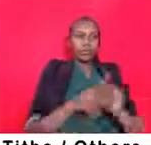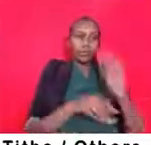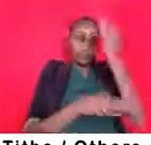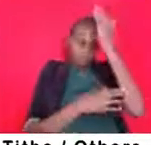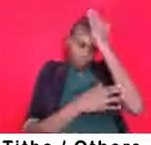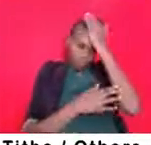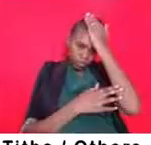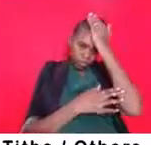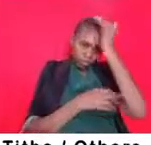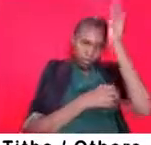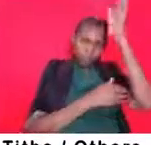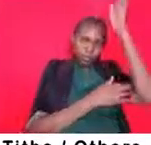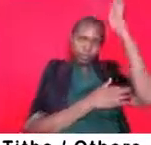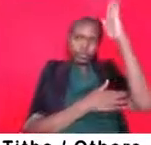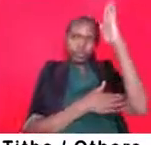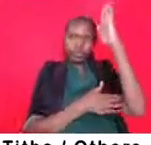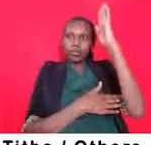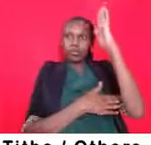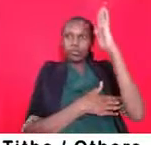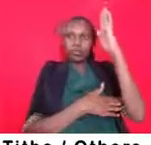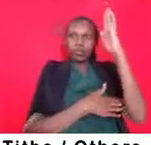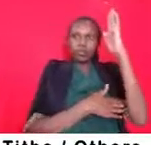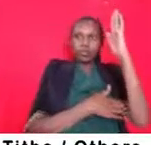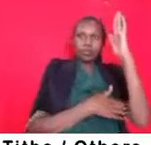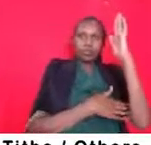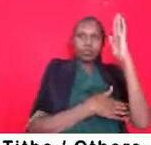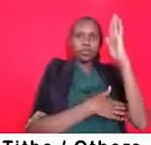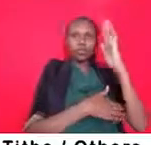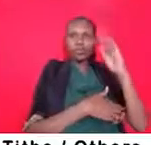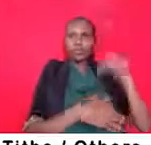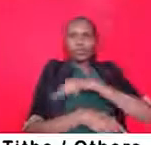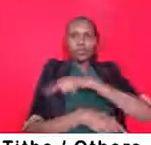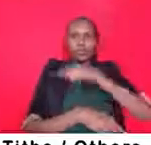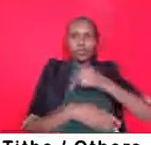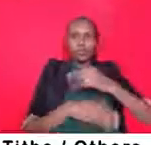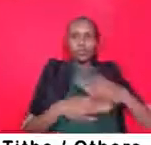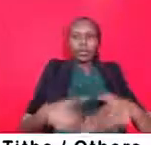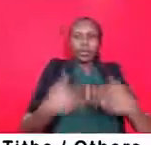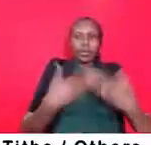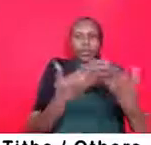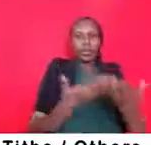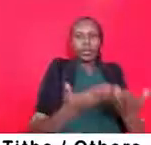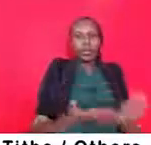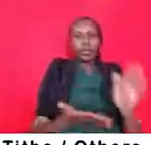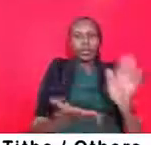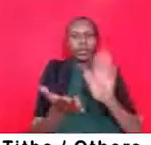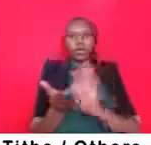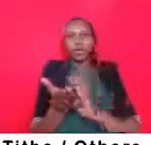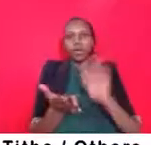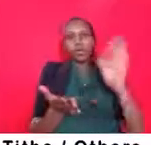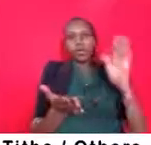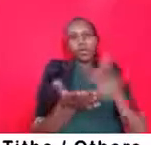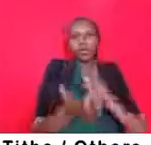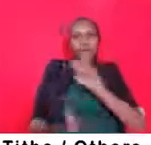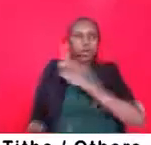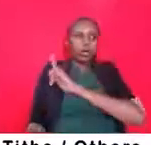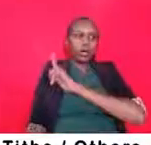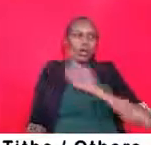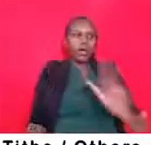we honor you, we give you glory. We give you